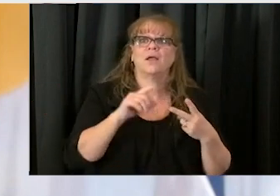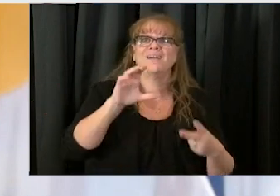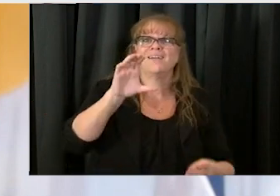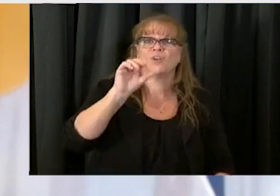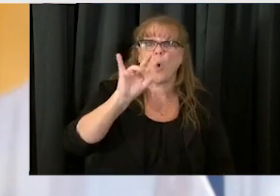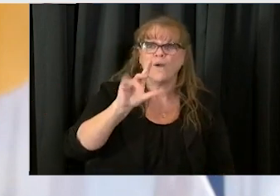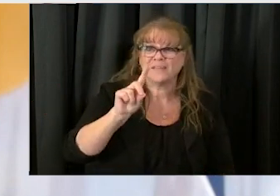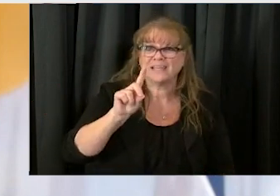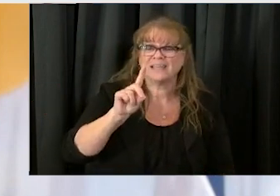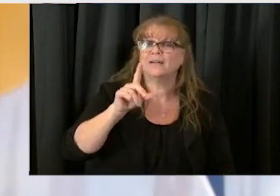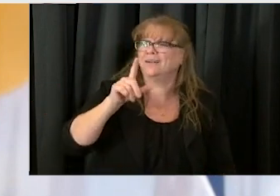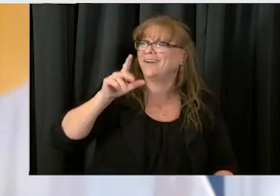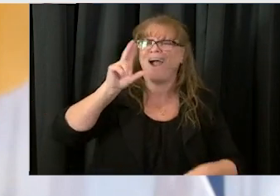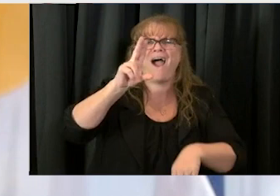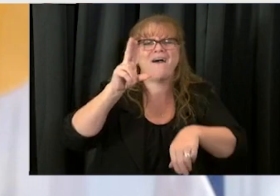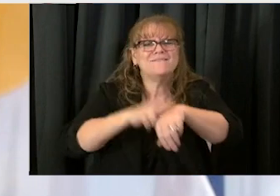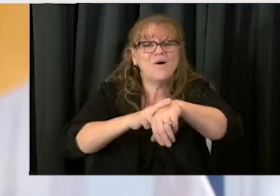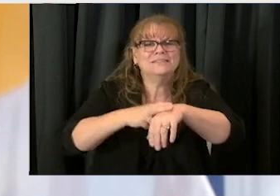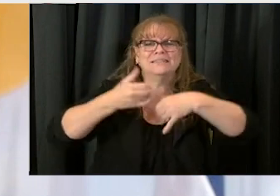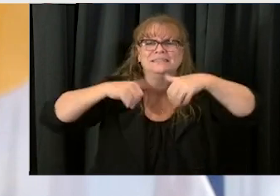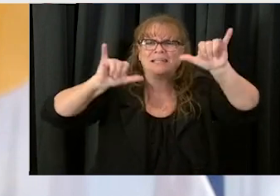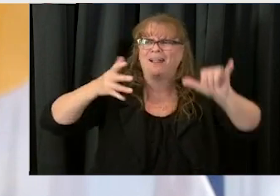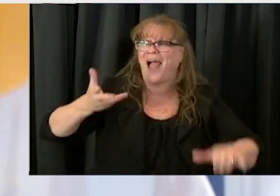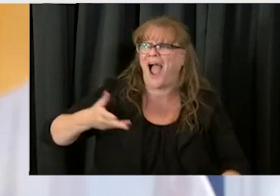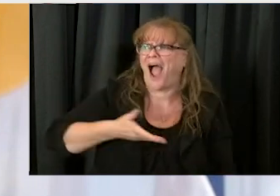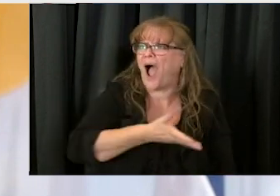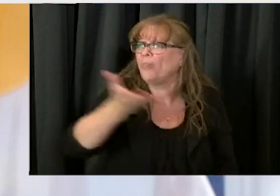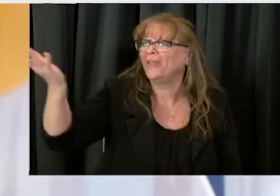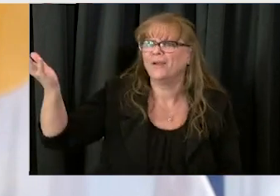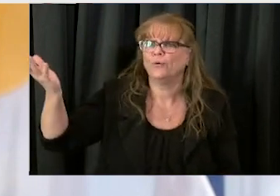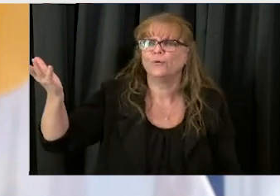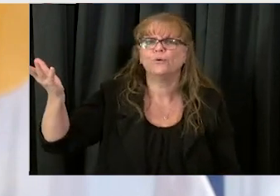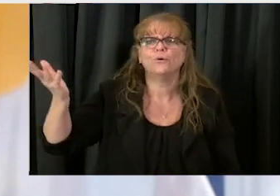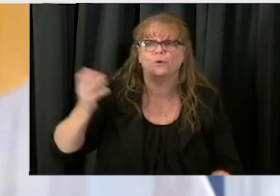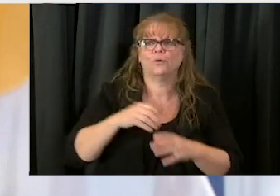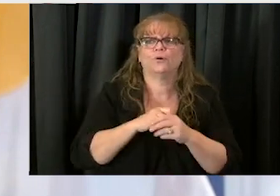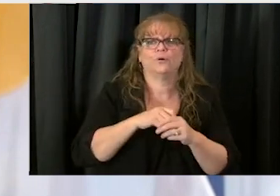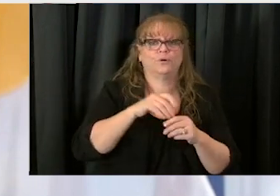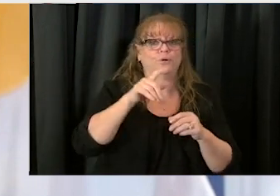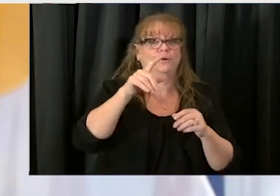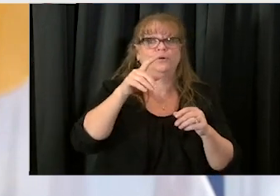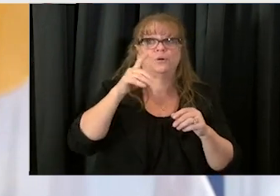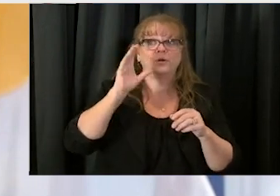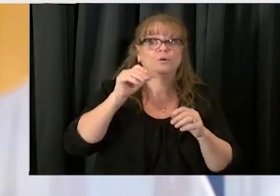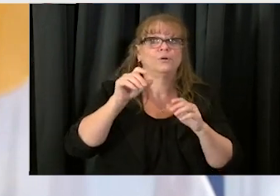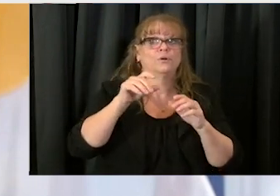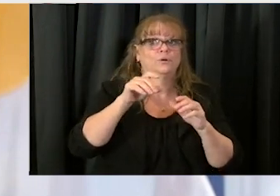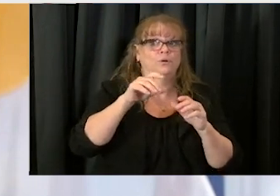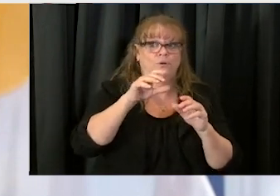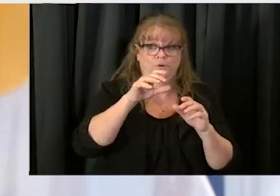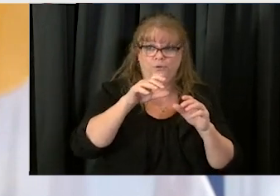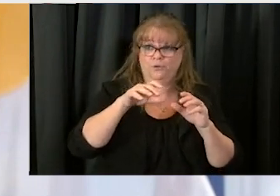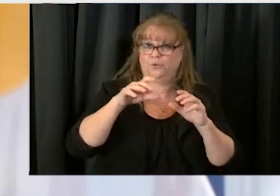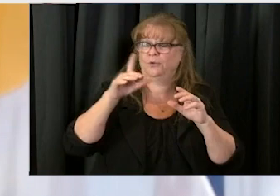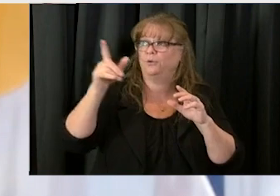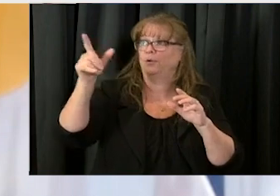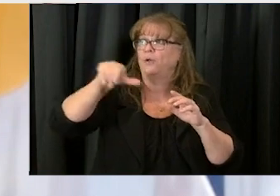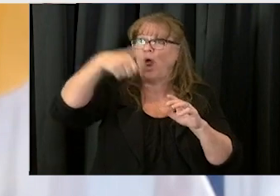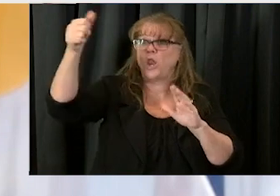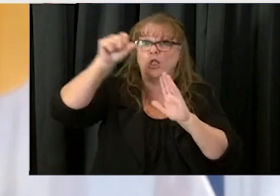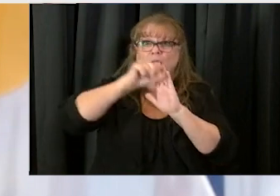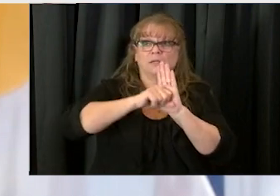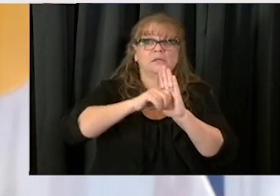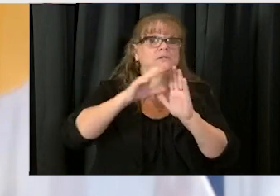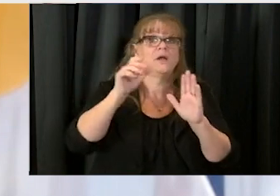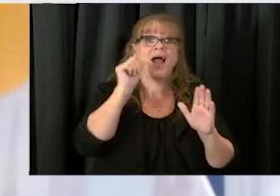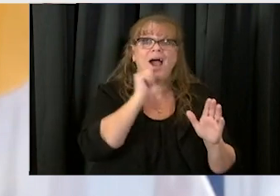their peaks, including Arizona and California. In Colorado, we have less hospitalizations than we did 4 weeks ago. We're